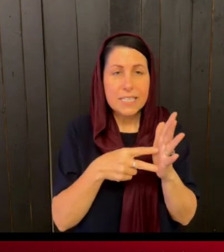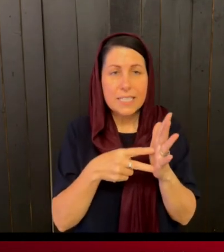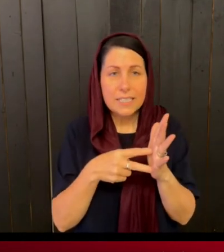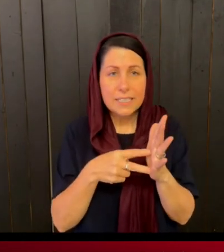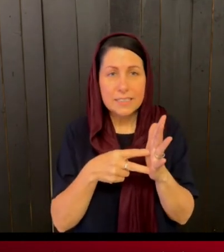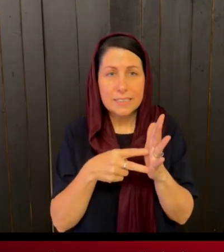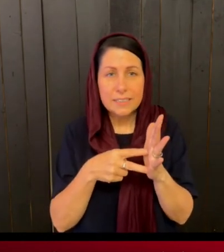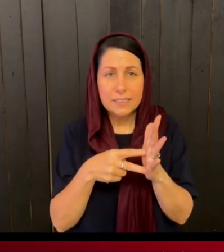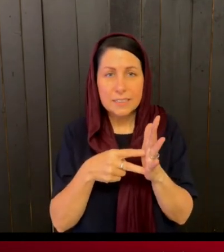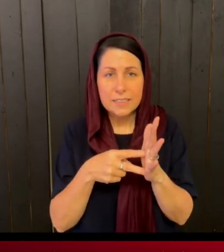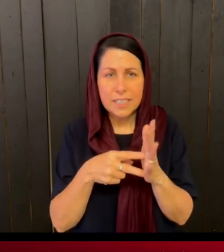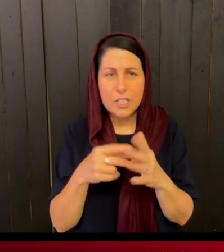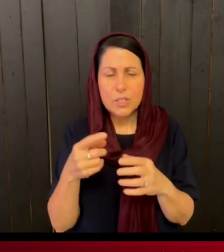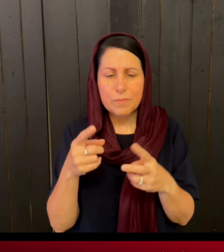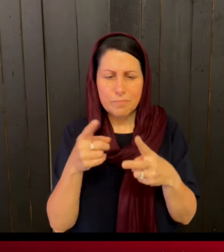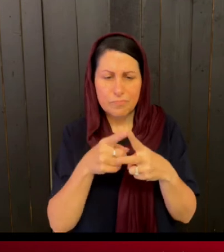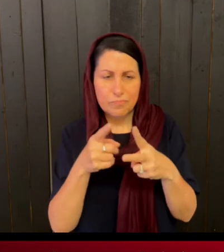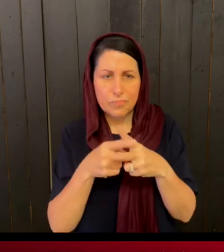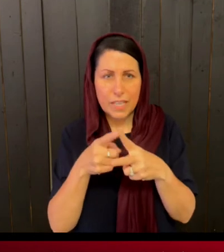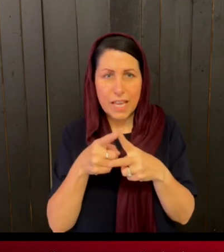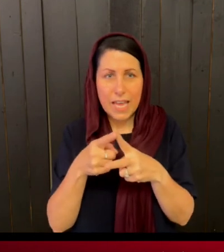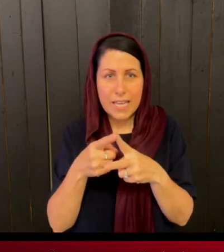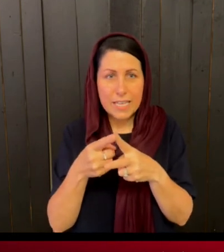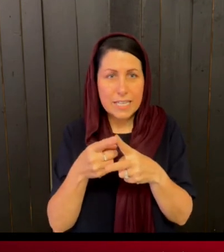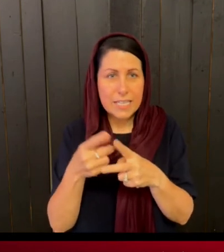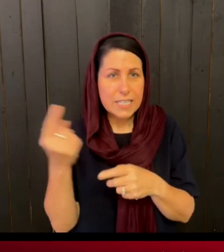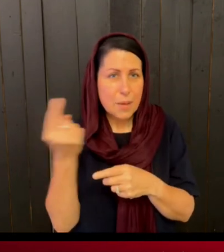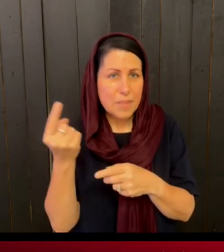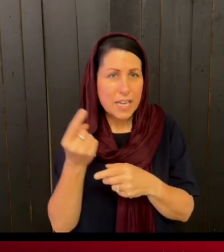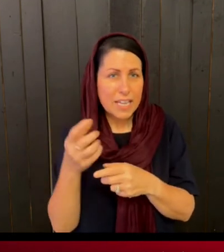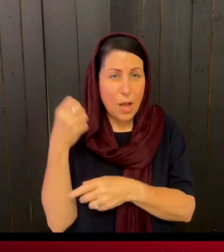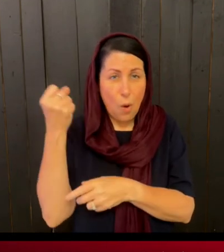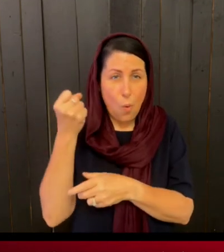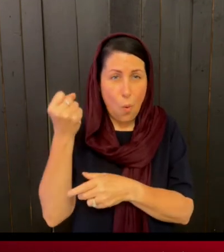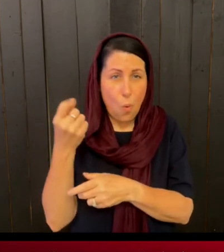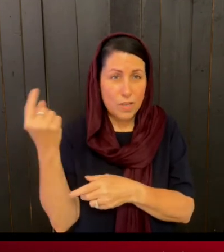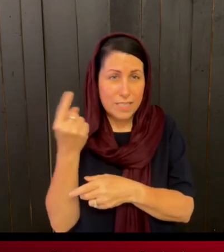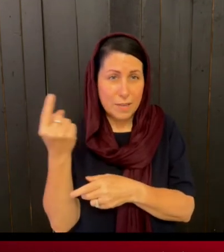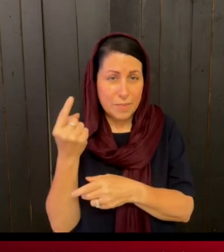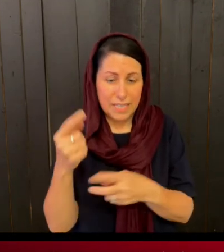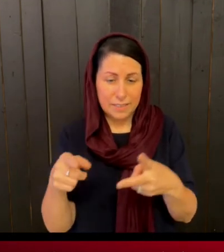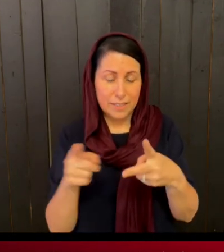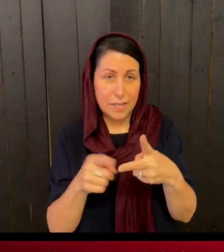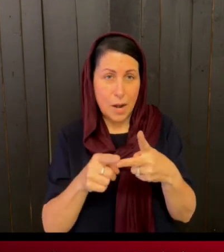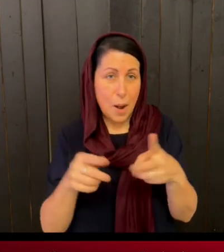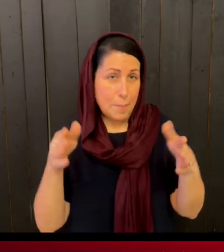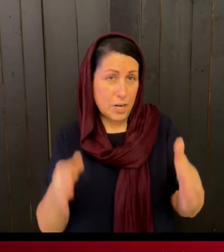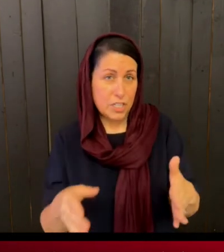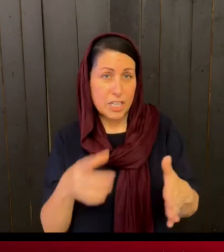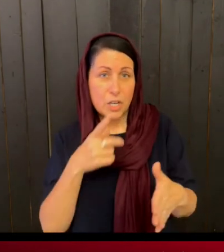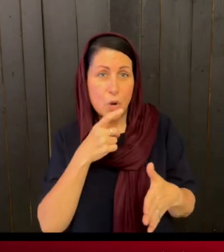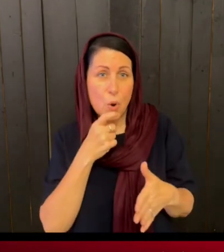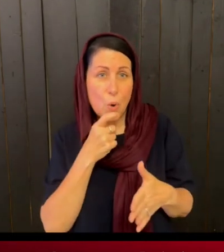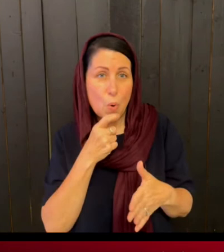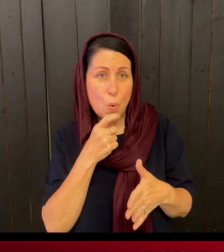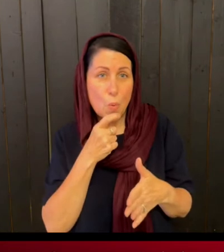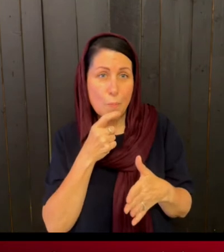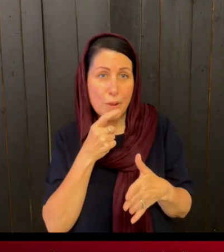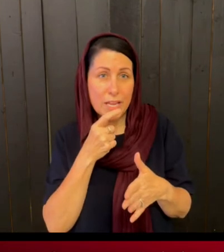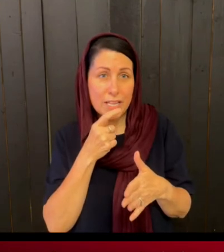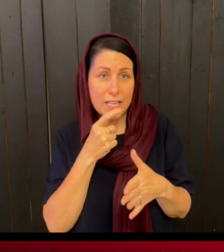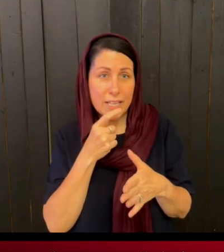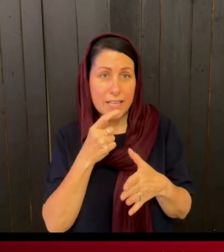is a couple of them: a container for holding something, or the other one is a person into whom some quality is